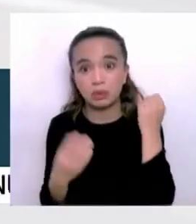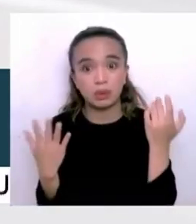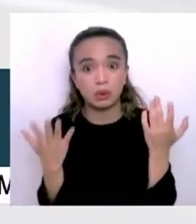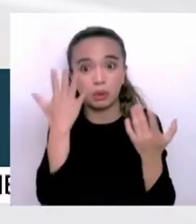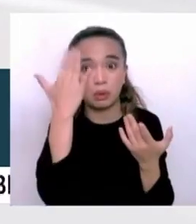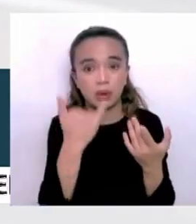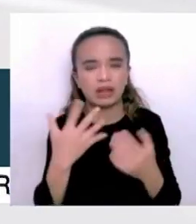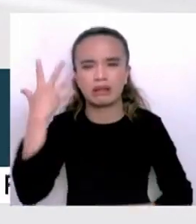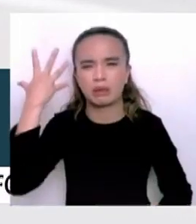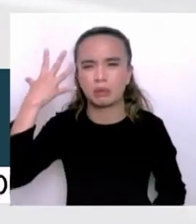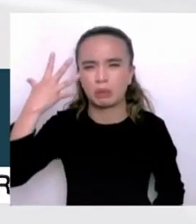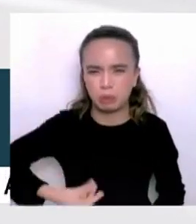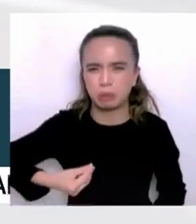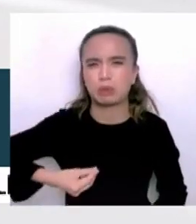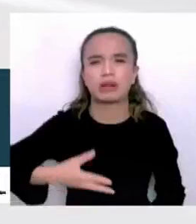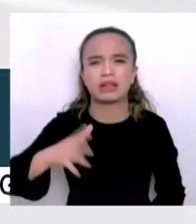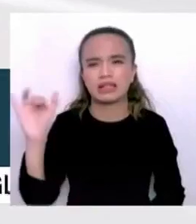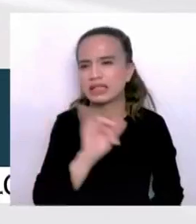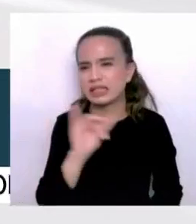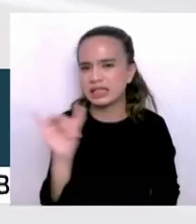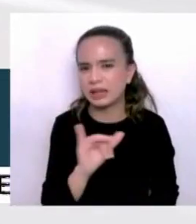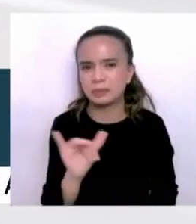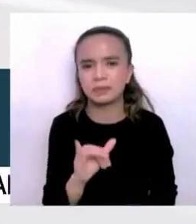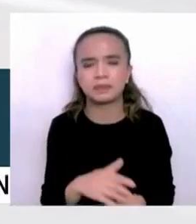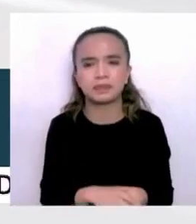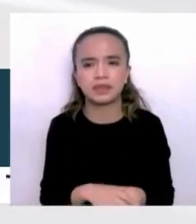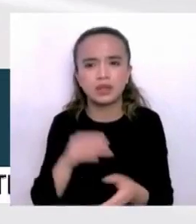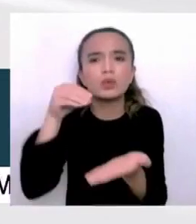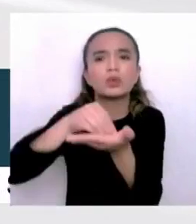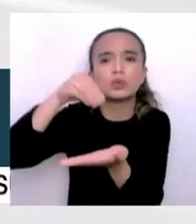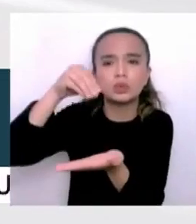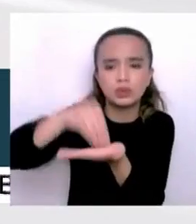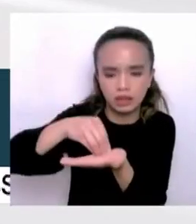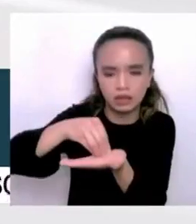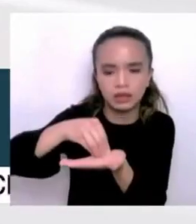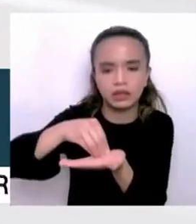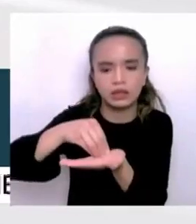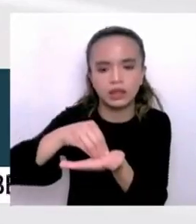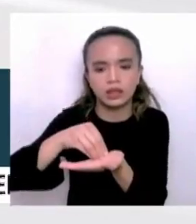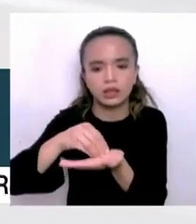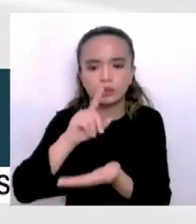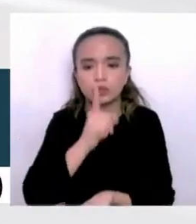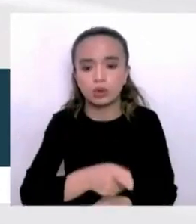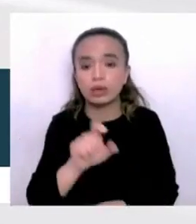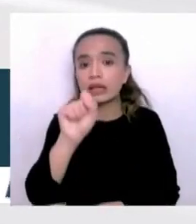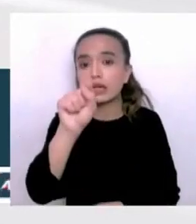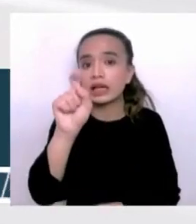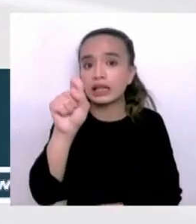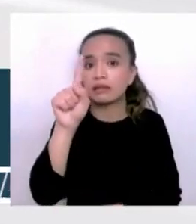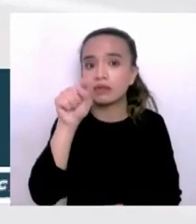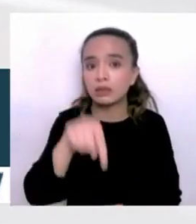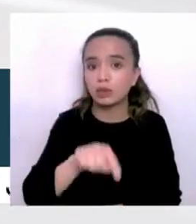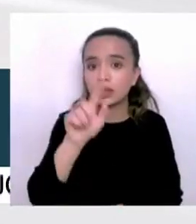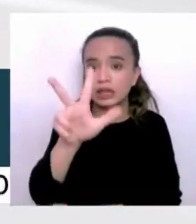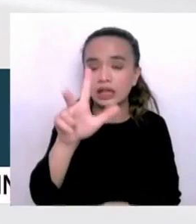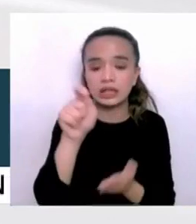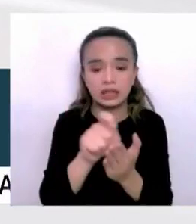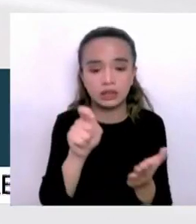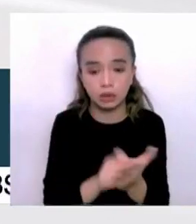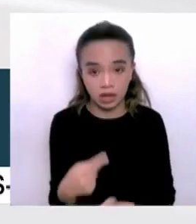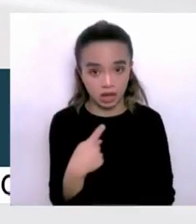much corruption even in the loans that were actually 11.3 trillion. Ako,